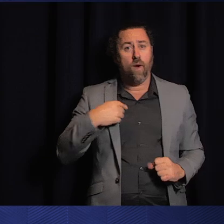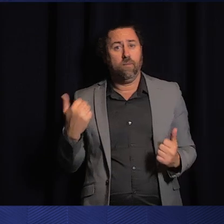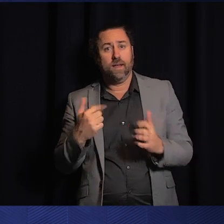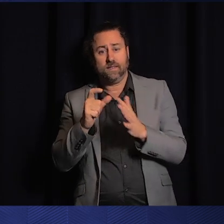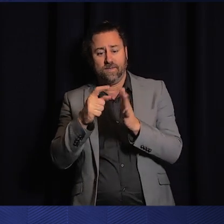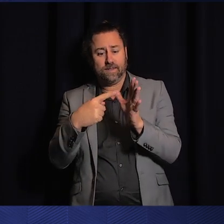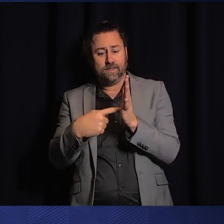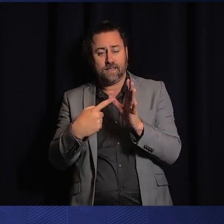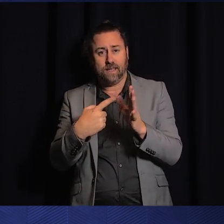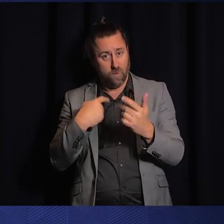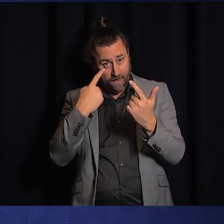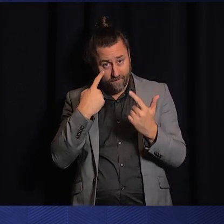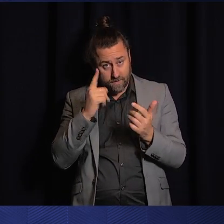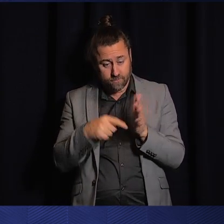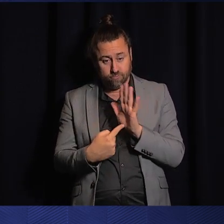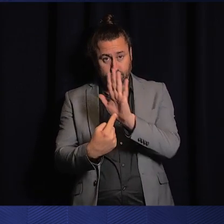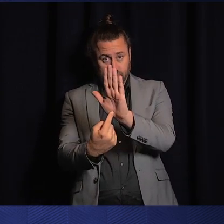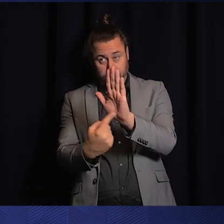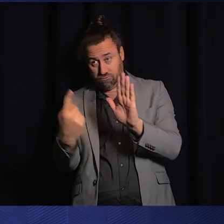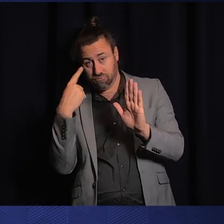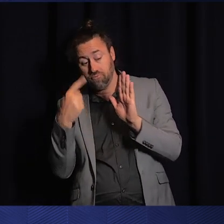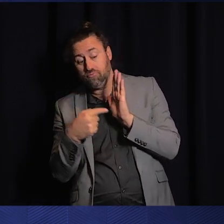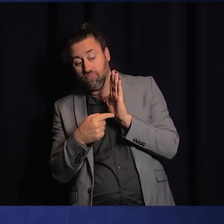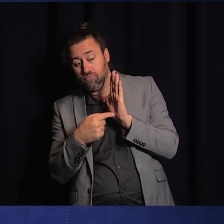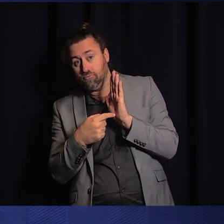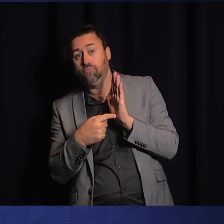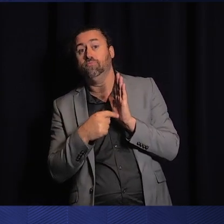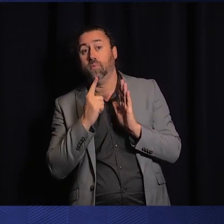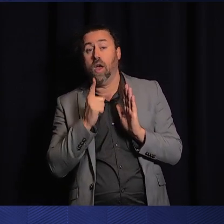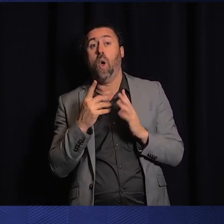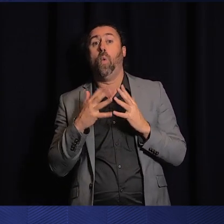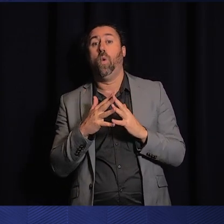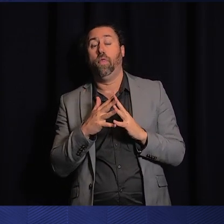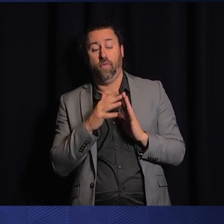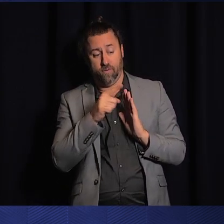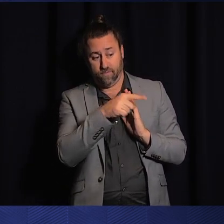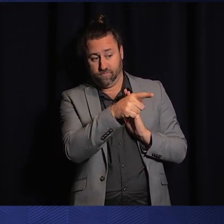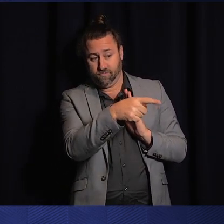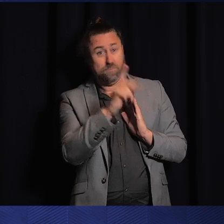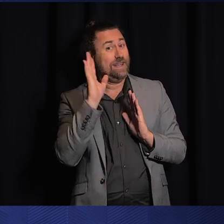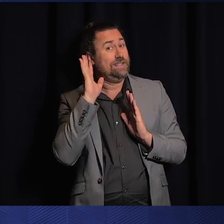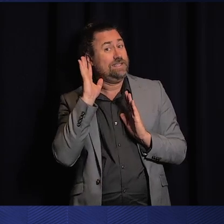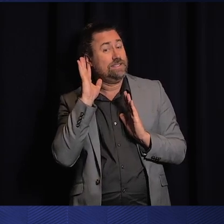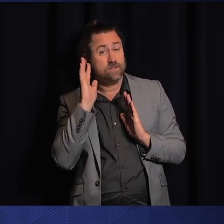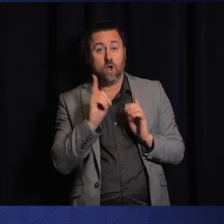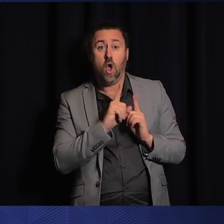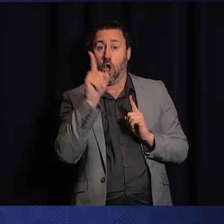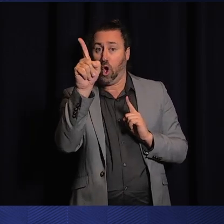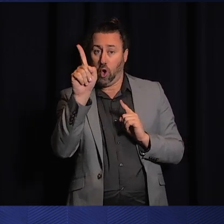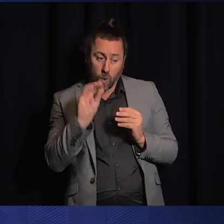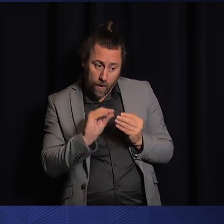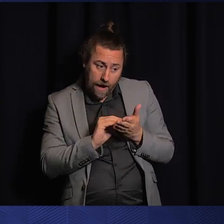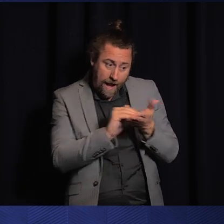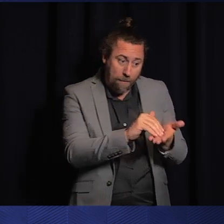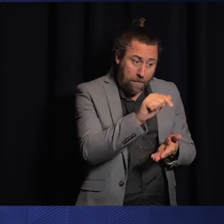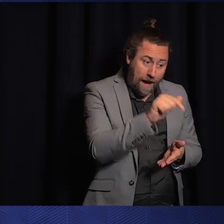evidence to strengthen the argument that it's actually a business case and a good return on investment, if I may say,